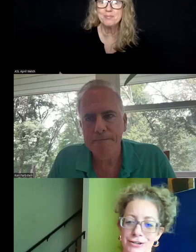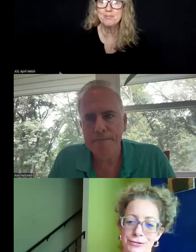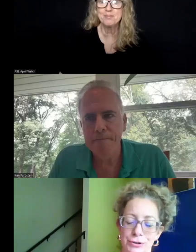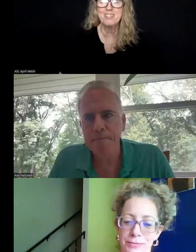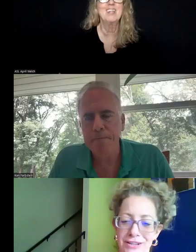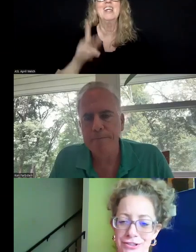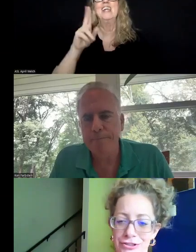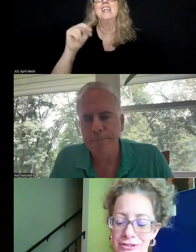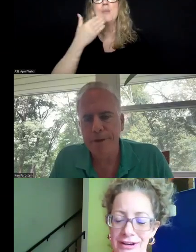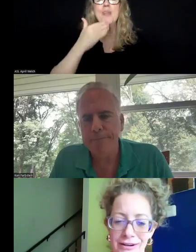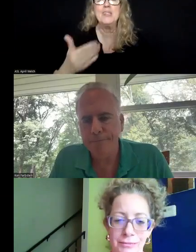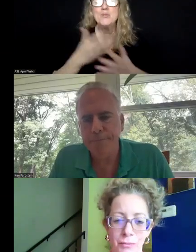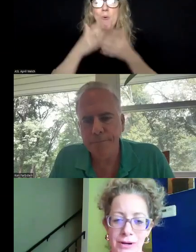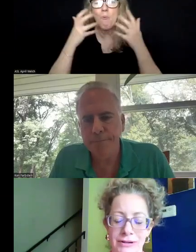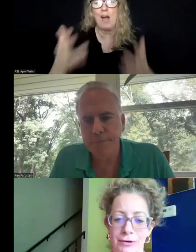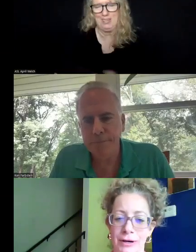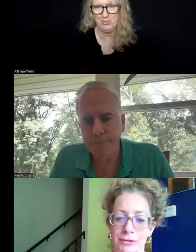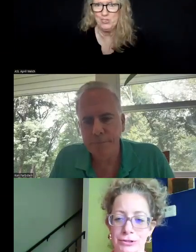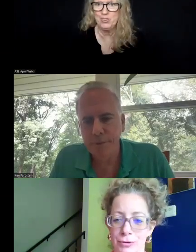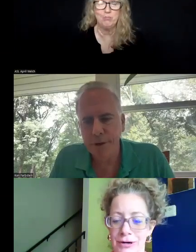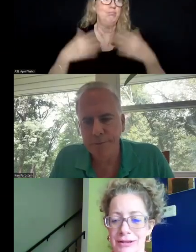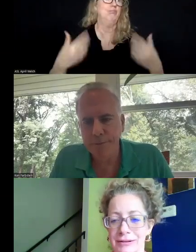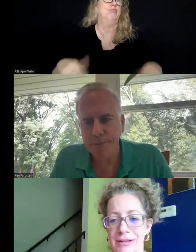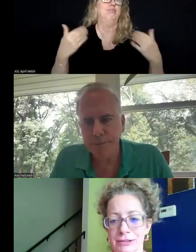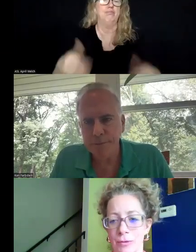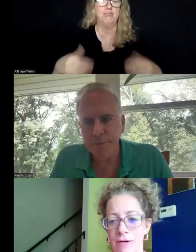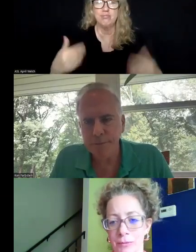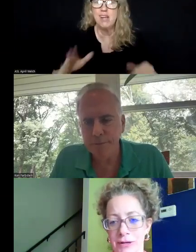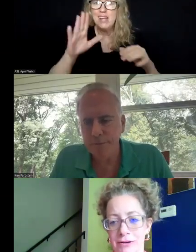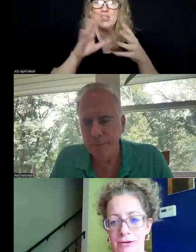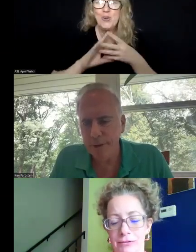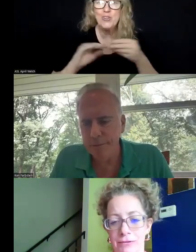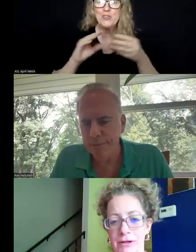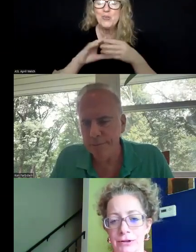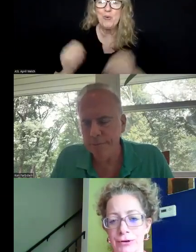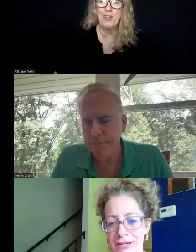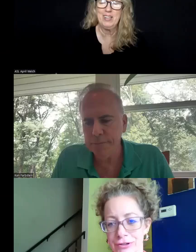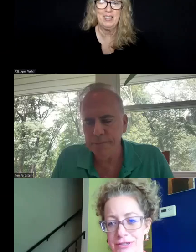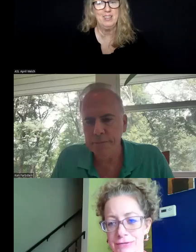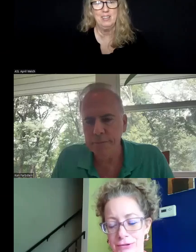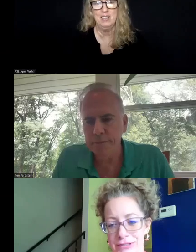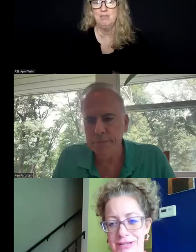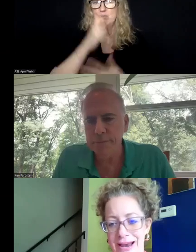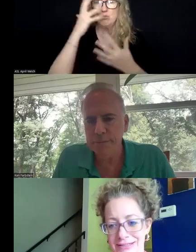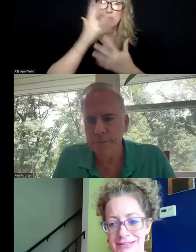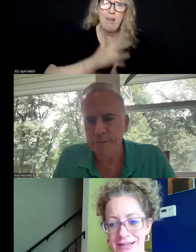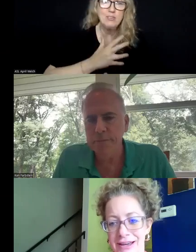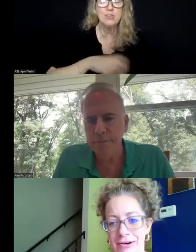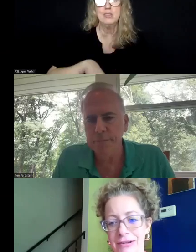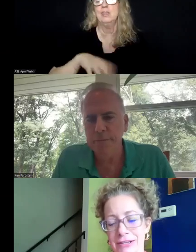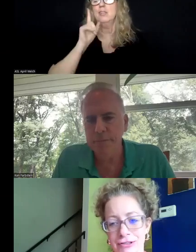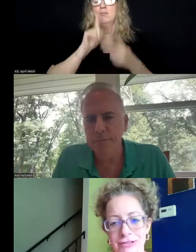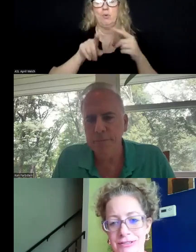Ken, thank you so much. What an incredible story. And so often we hear of tragedies versus access